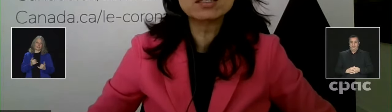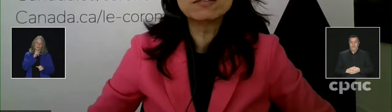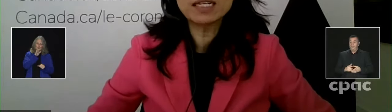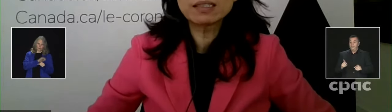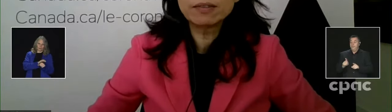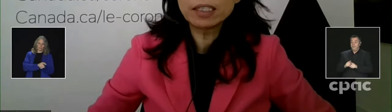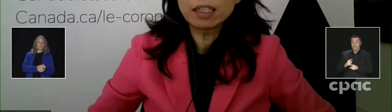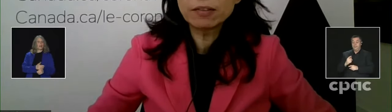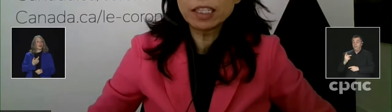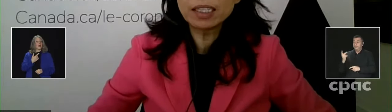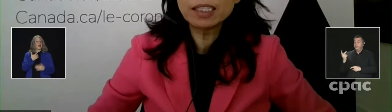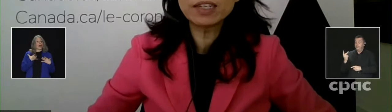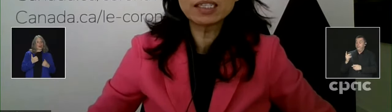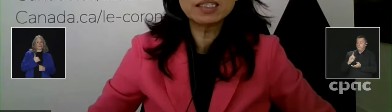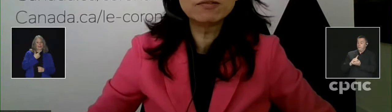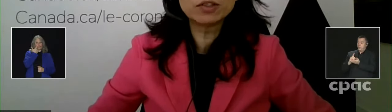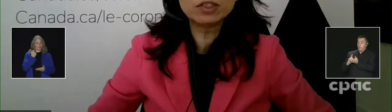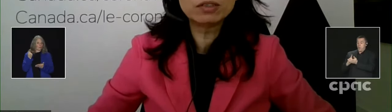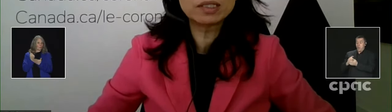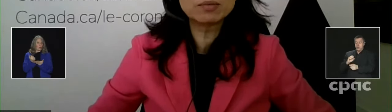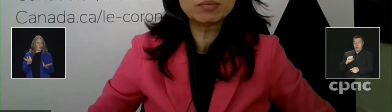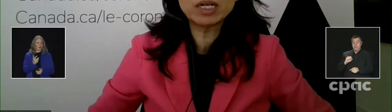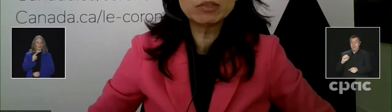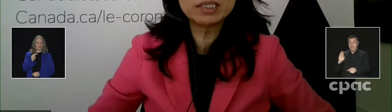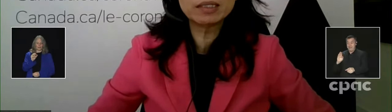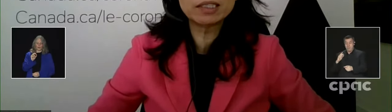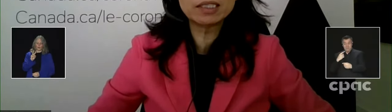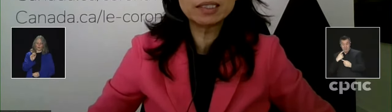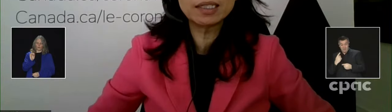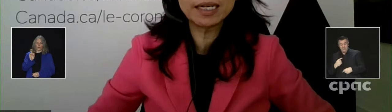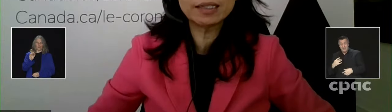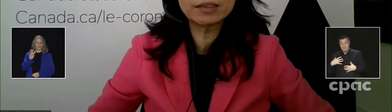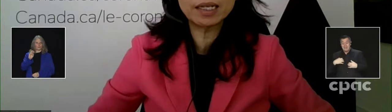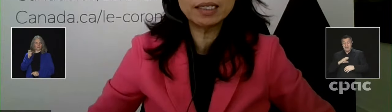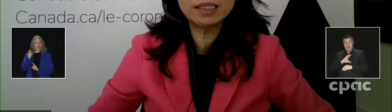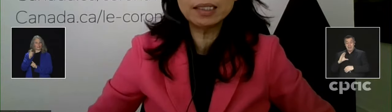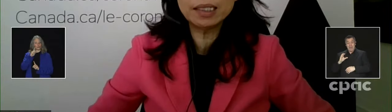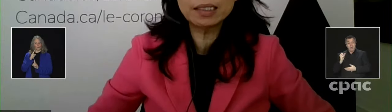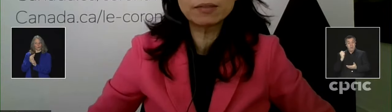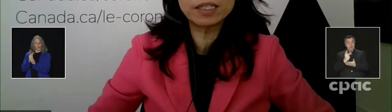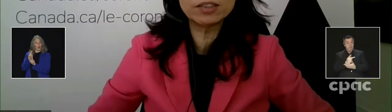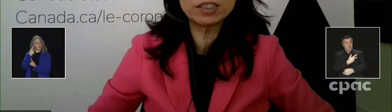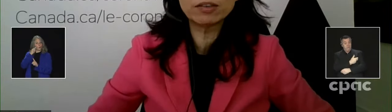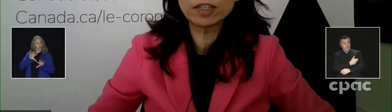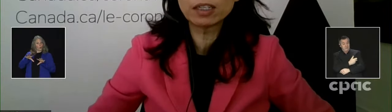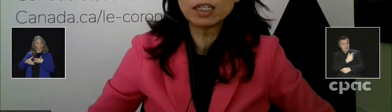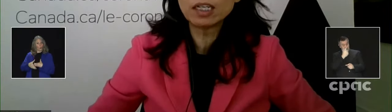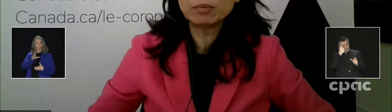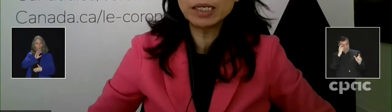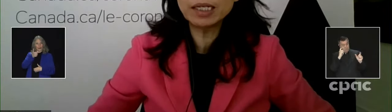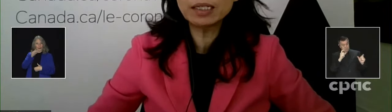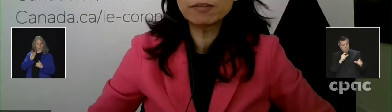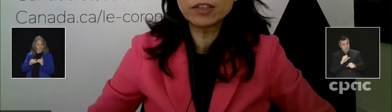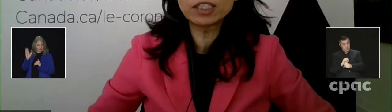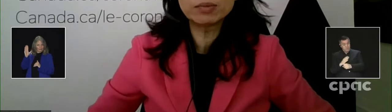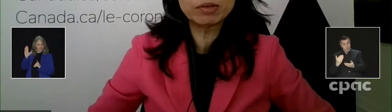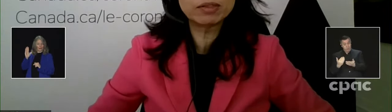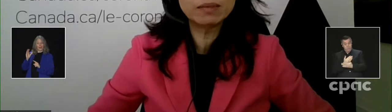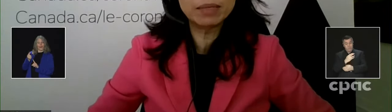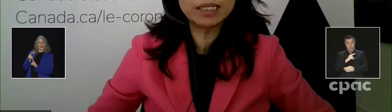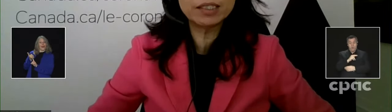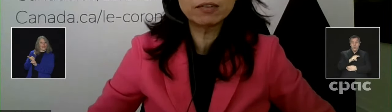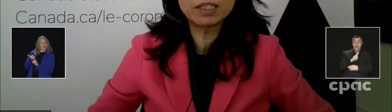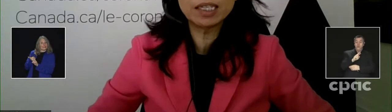Novavax Nuvaxovid COVID-19 vaccine for use as a primary series in adults 18 years of age and over, making it the